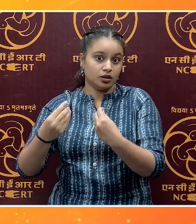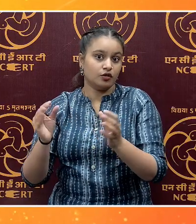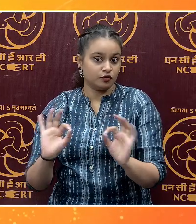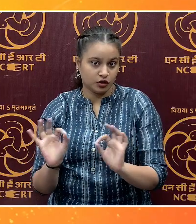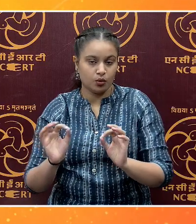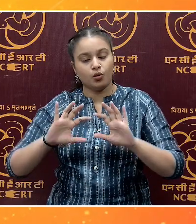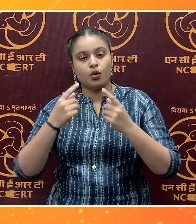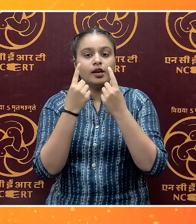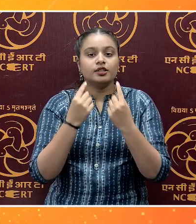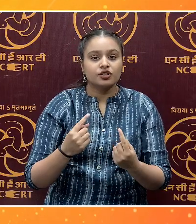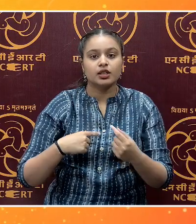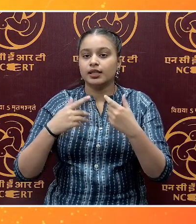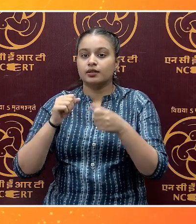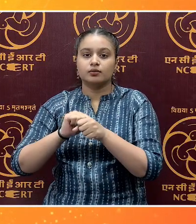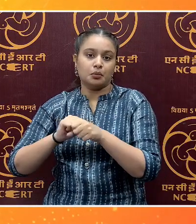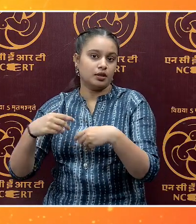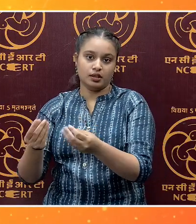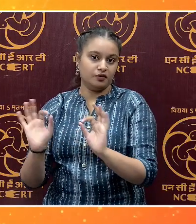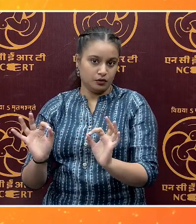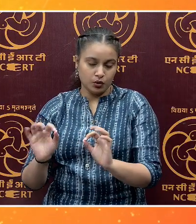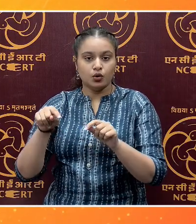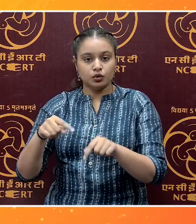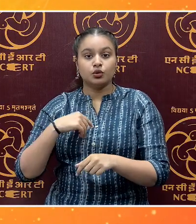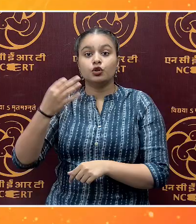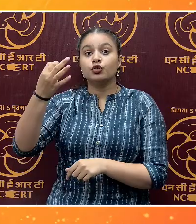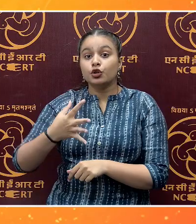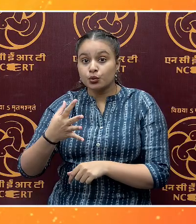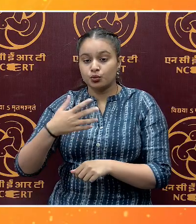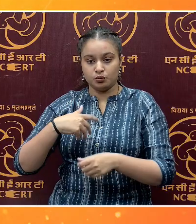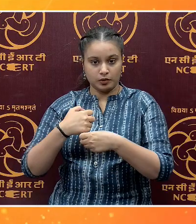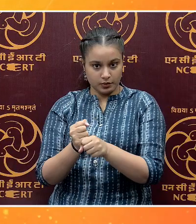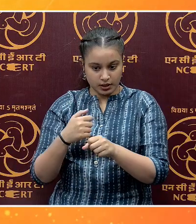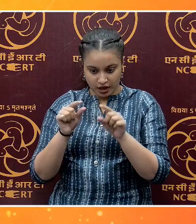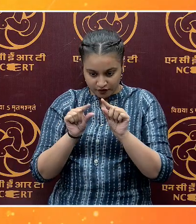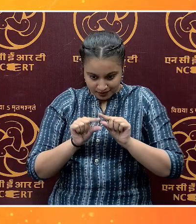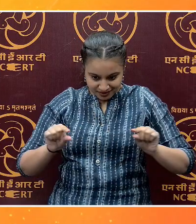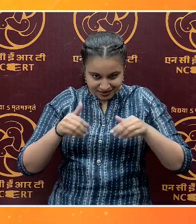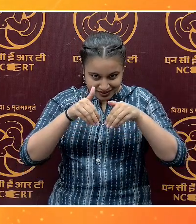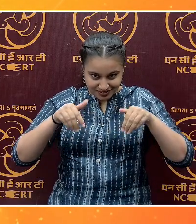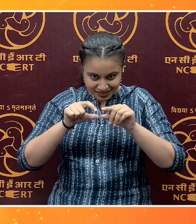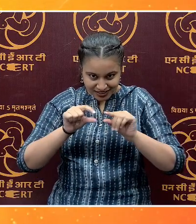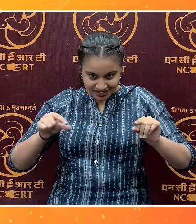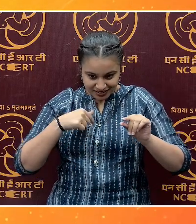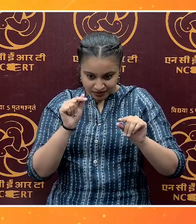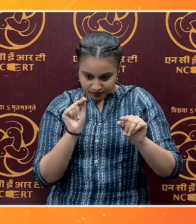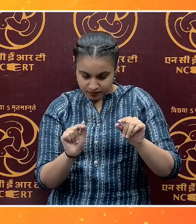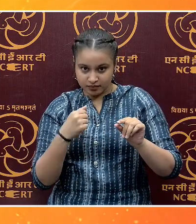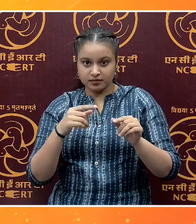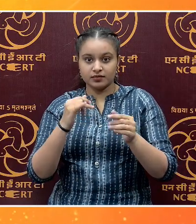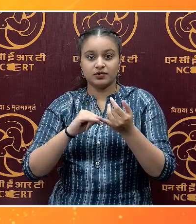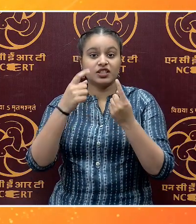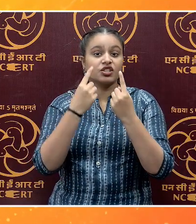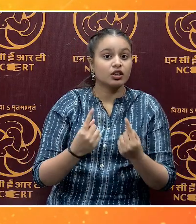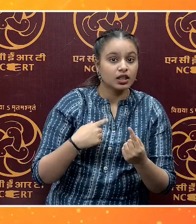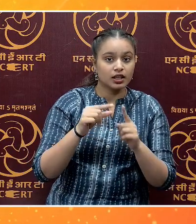of the screening to any special educator. So creating a new one, I have to click on the bottom button to create the assign screening part 2.